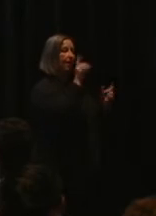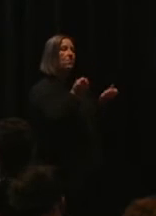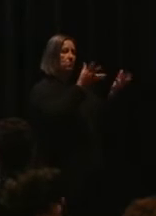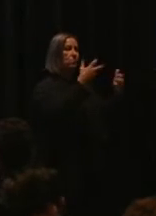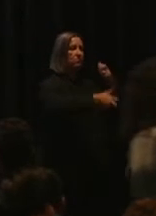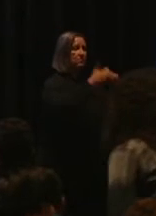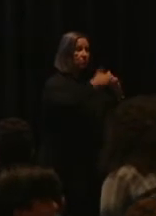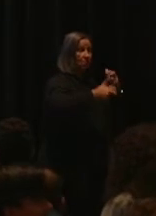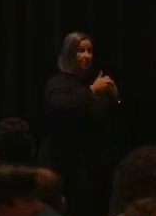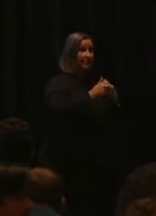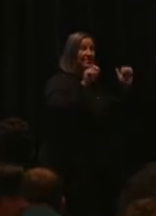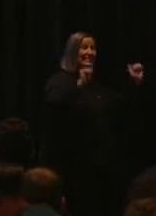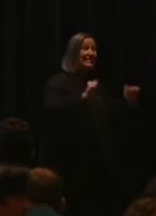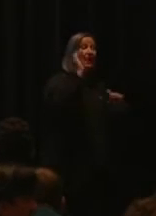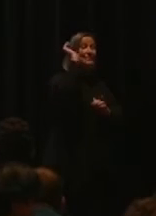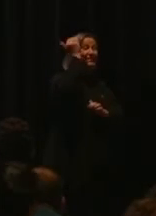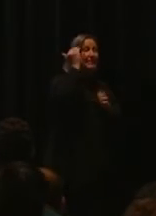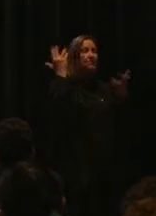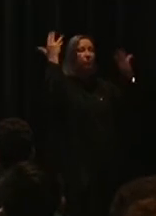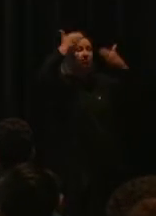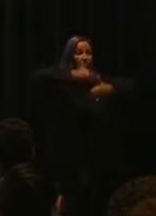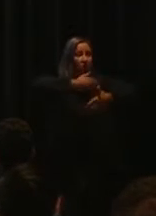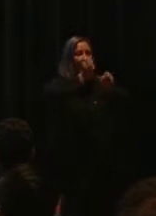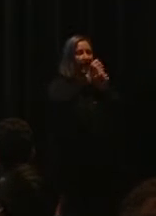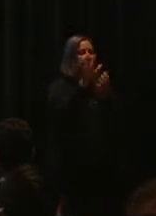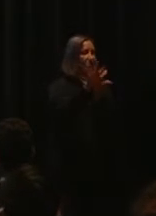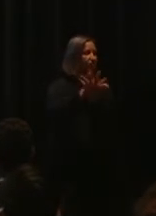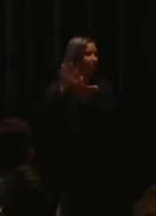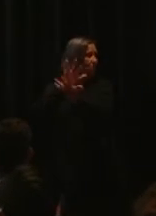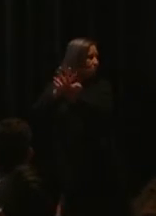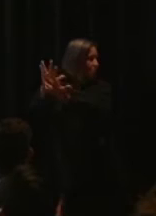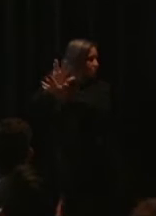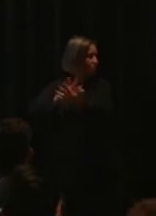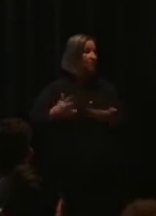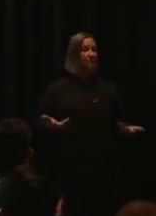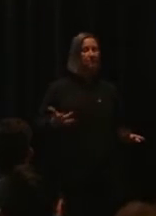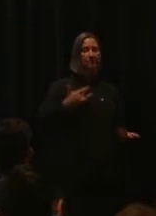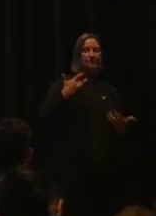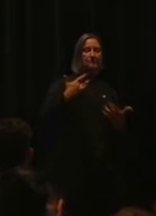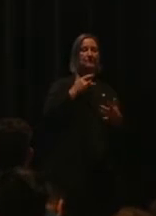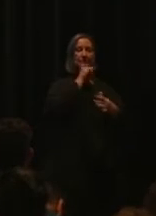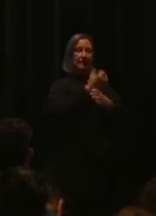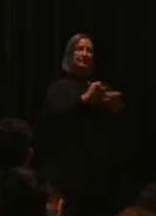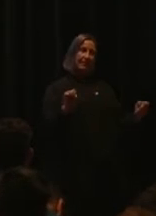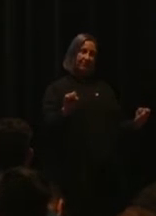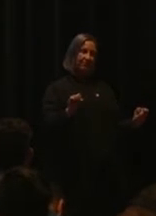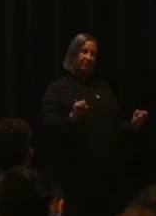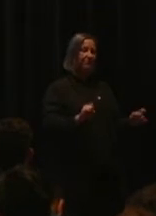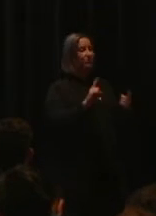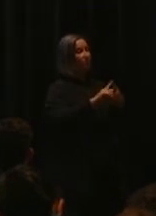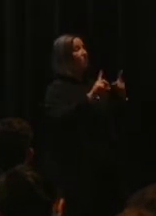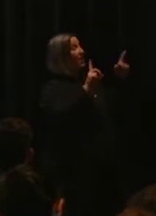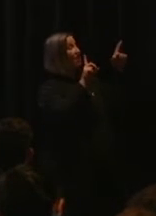be extremely dark, create shadows where someone with ill intent could hide. So that's an issue that we want to address with dark